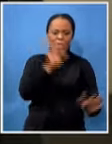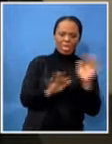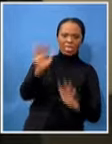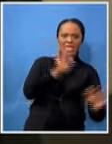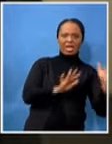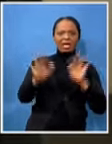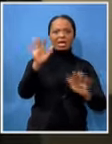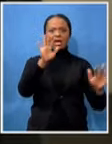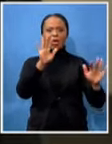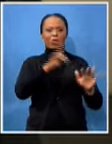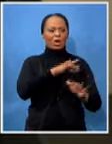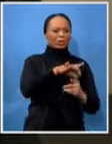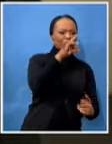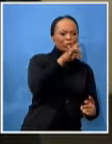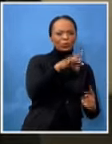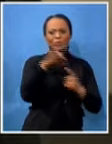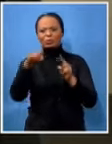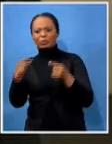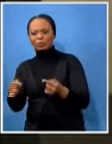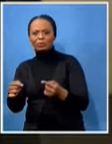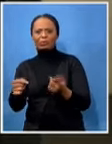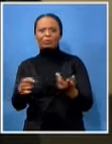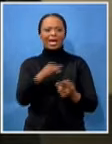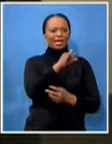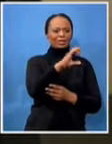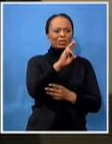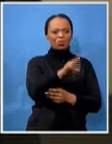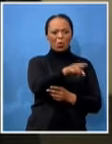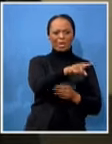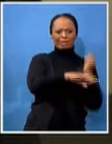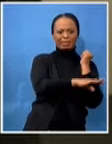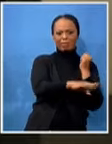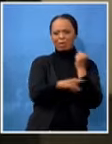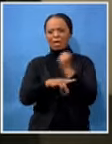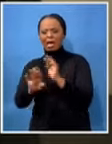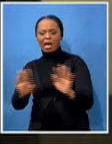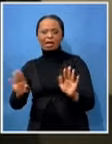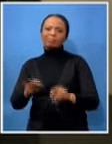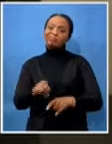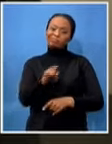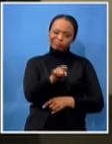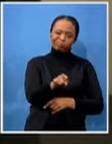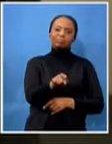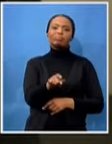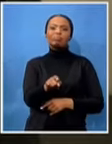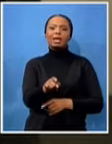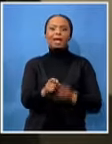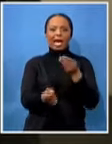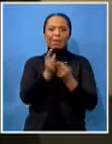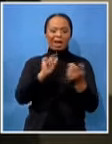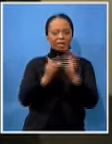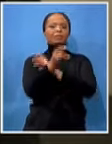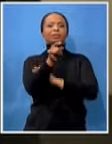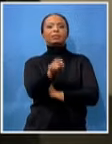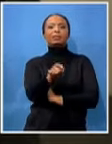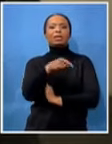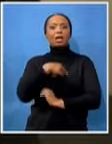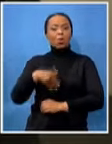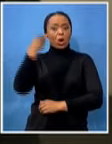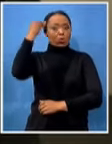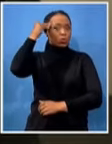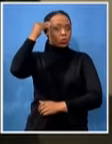there for additional expansion. So I want you to just know that we're here. If there's anything, we're here. We